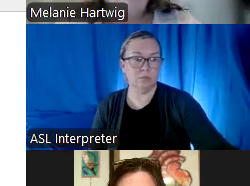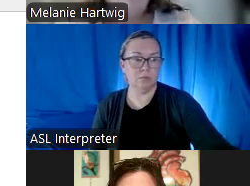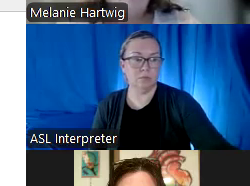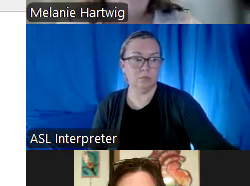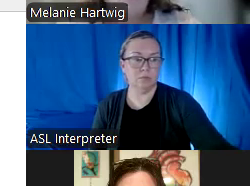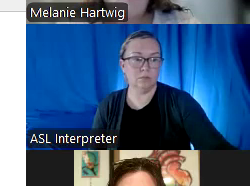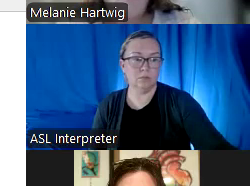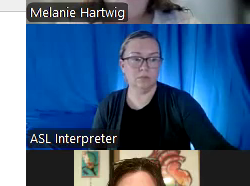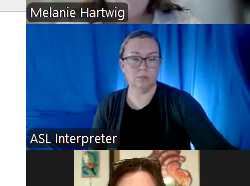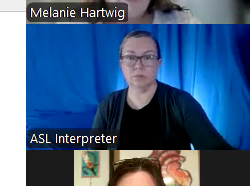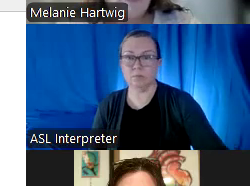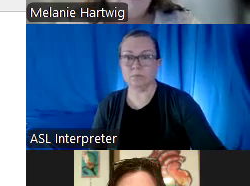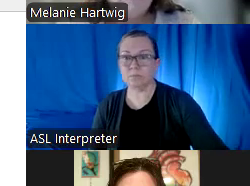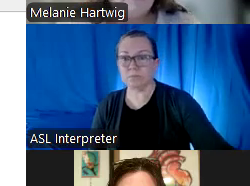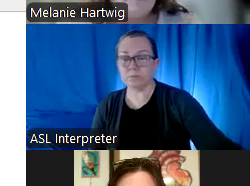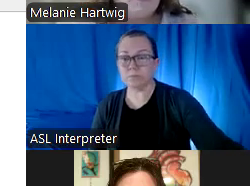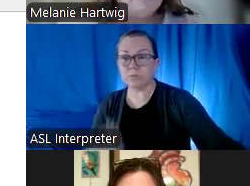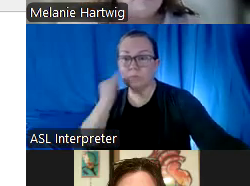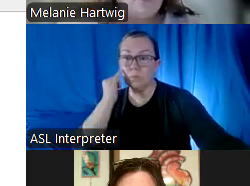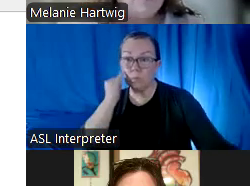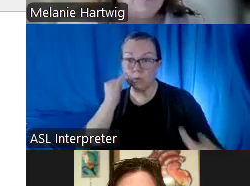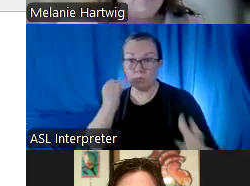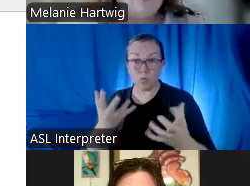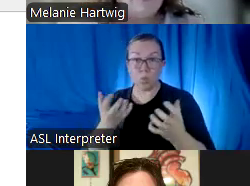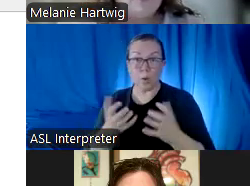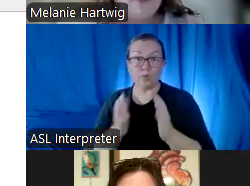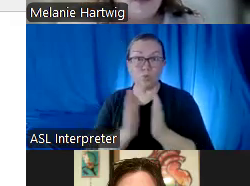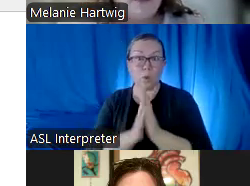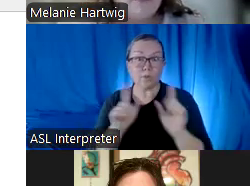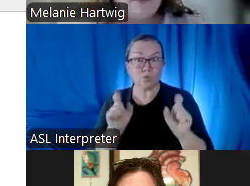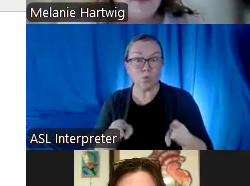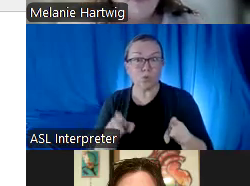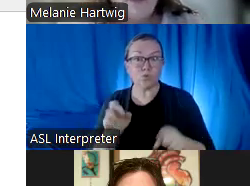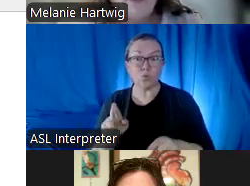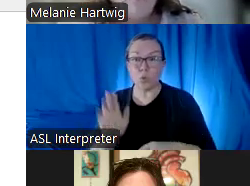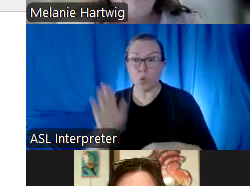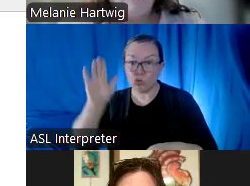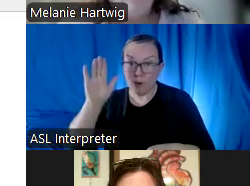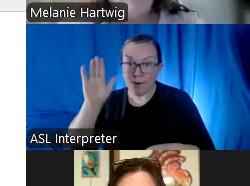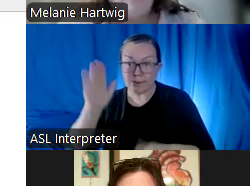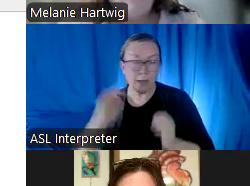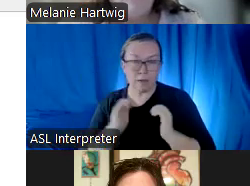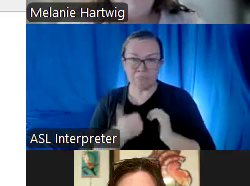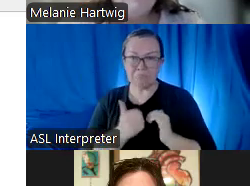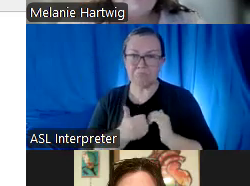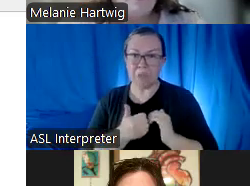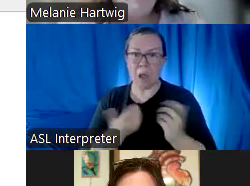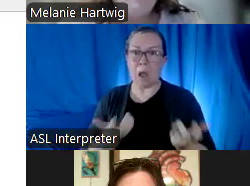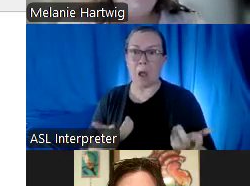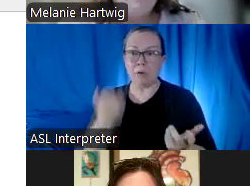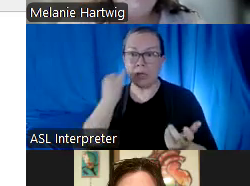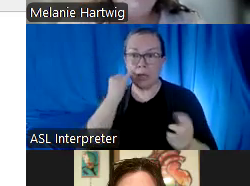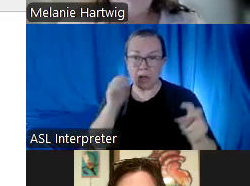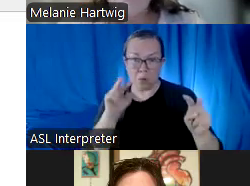And if you want to ask a question or raise your hand, if you look